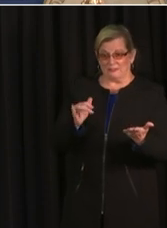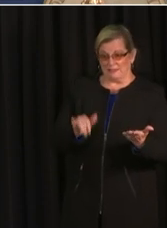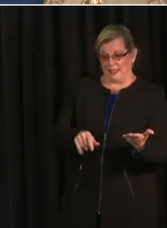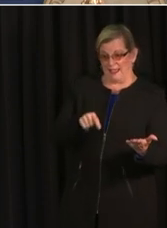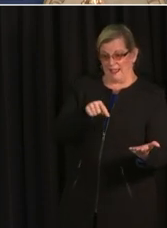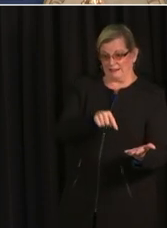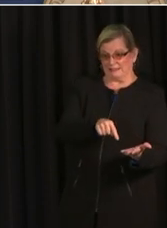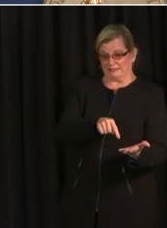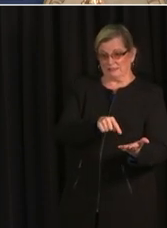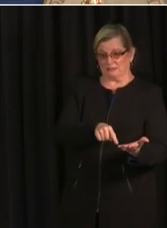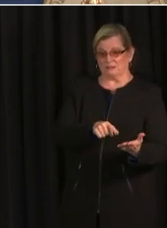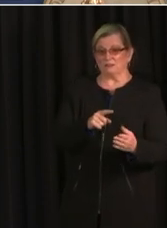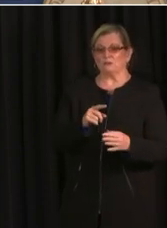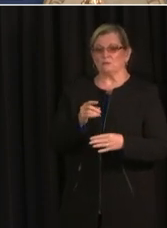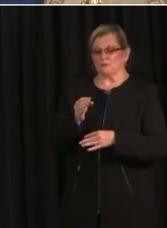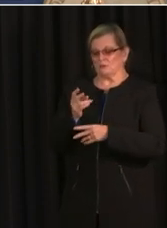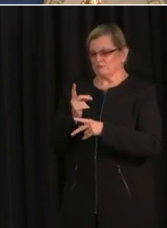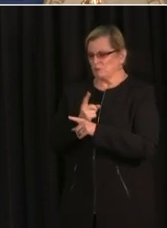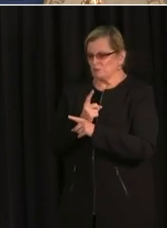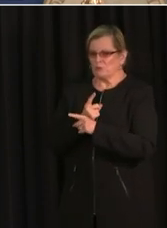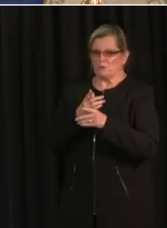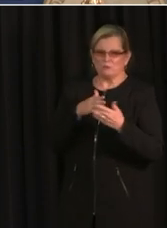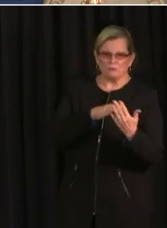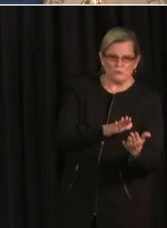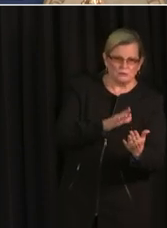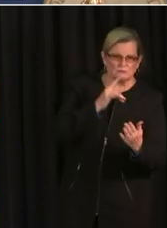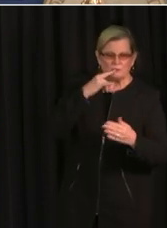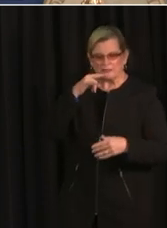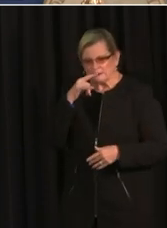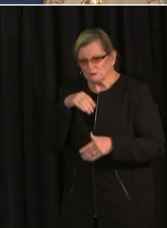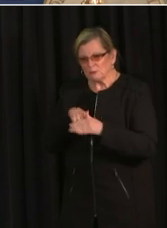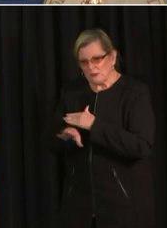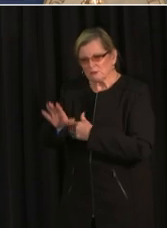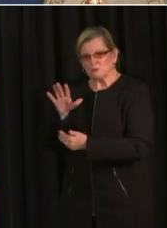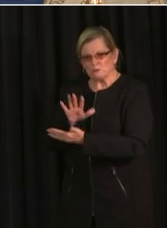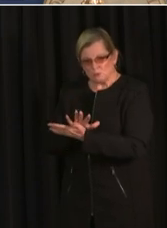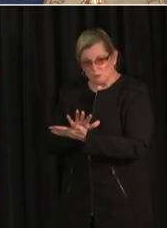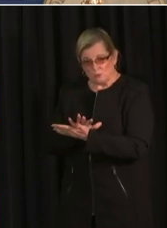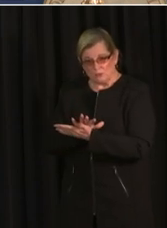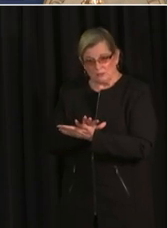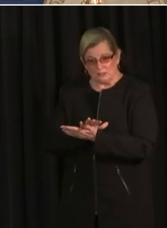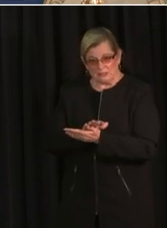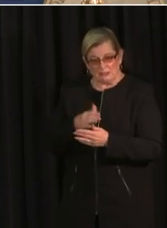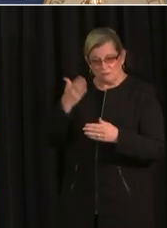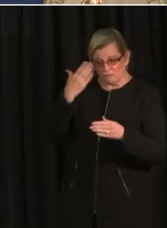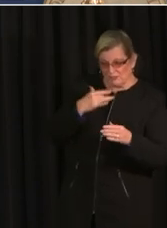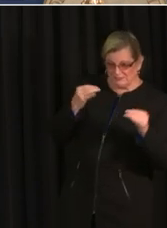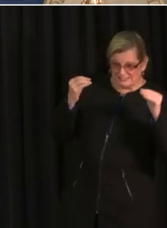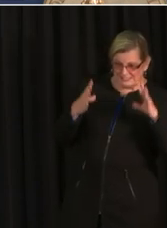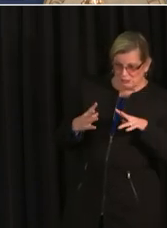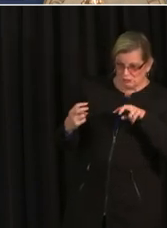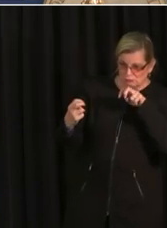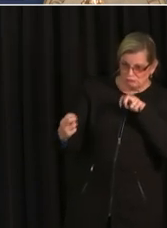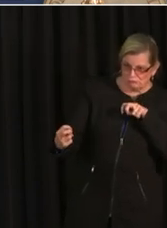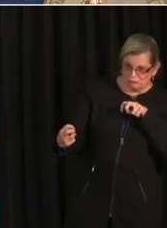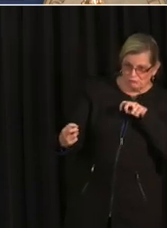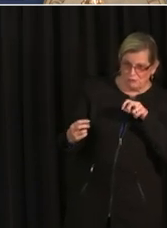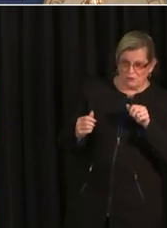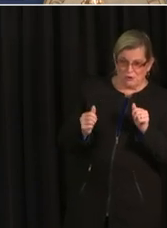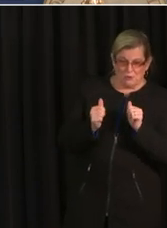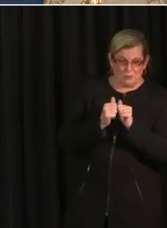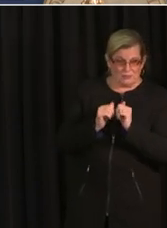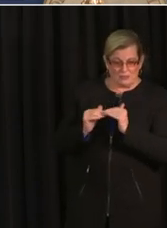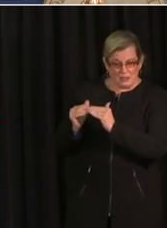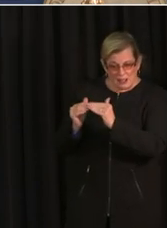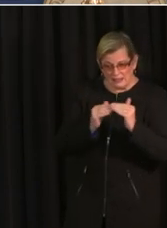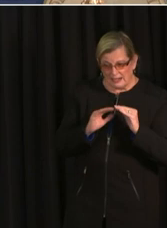an adequate replacement for kids being at school in front of their teachers, with their